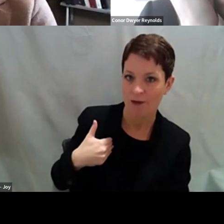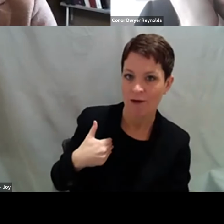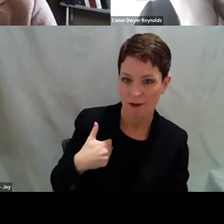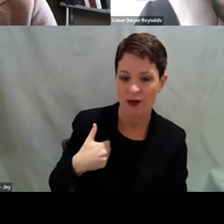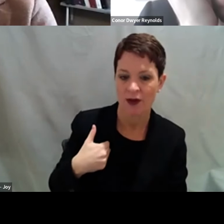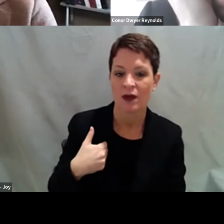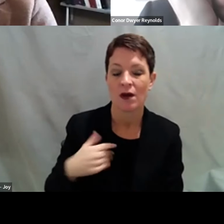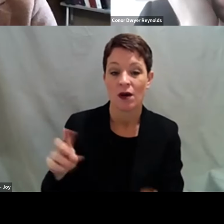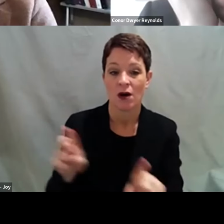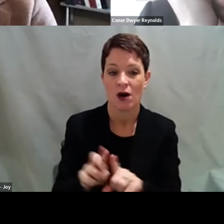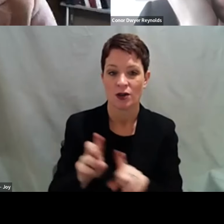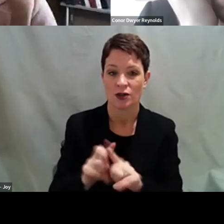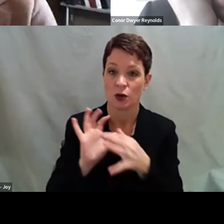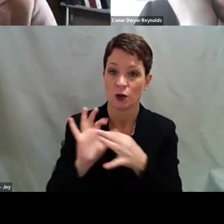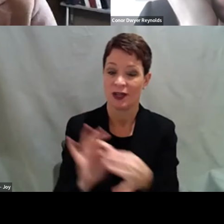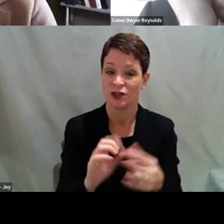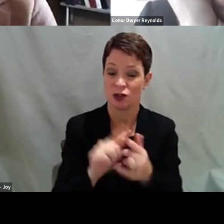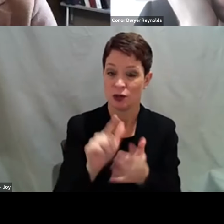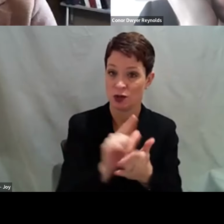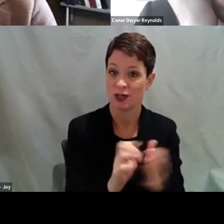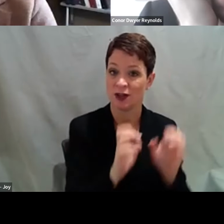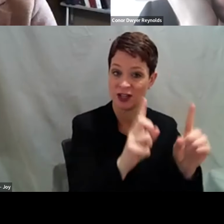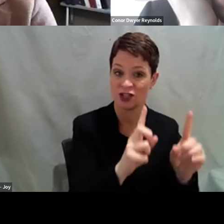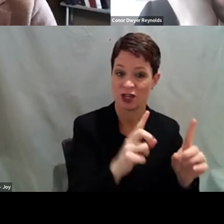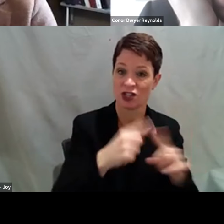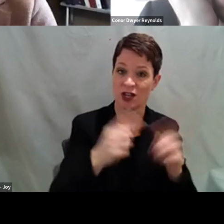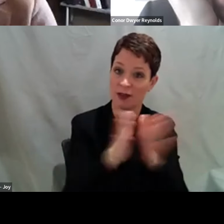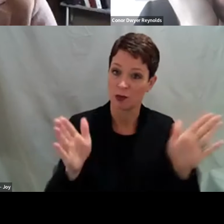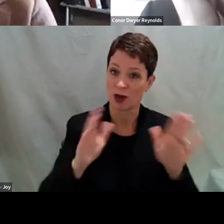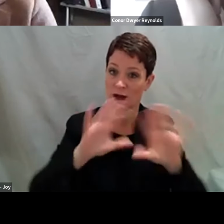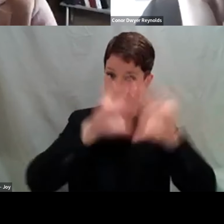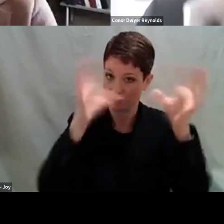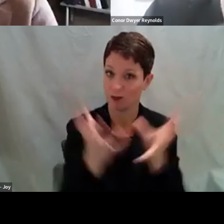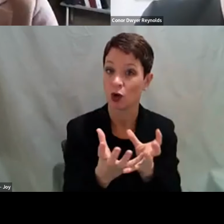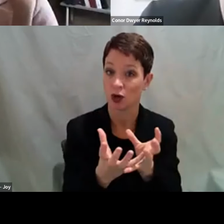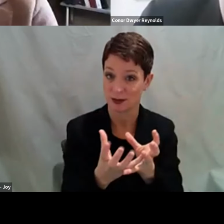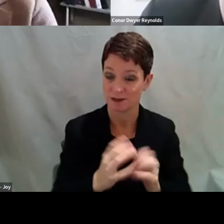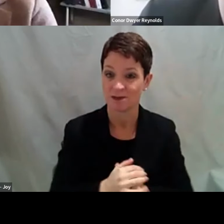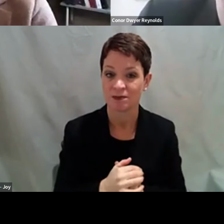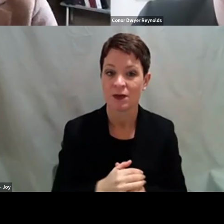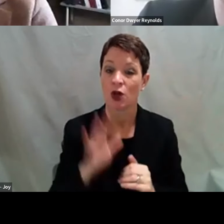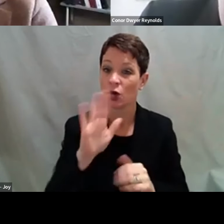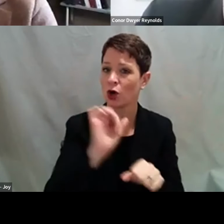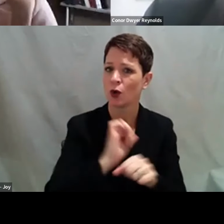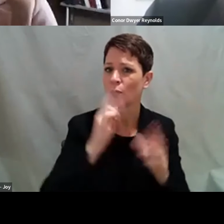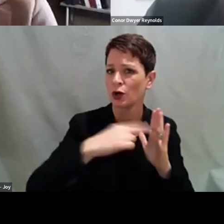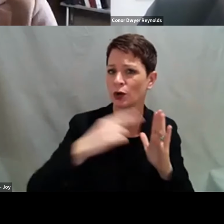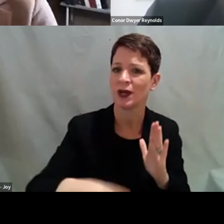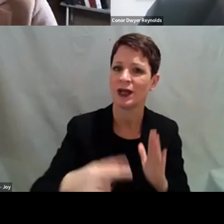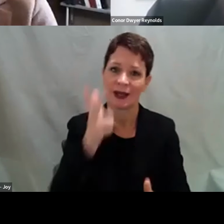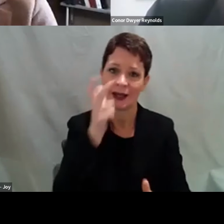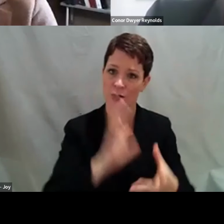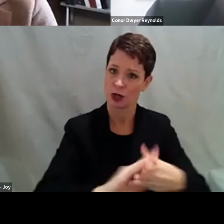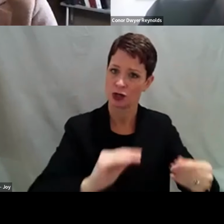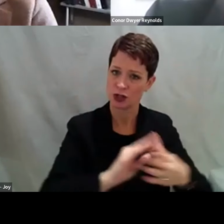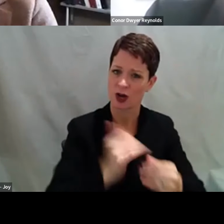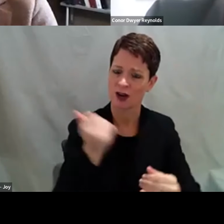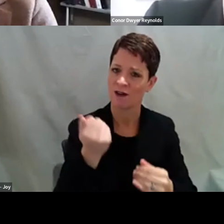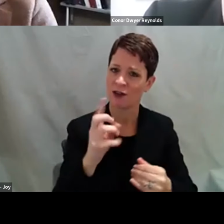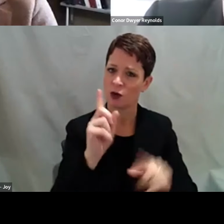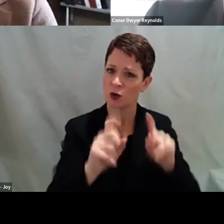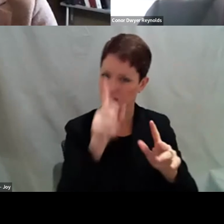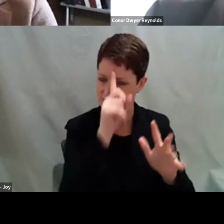and its relationship to legal education in our broader social world. In reading her work and hearing her talk, a few questions came